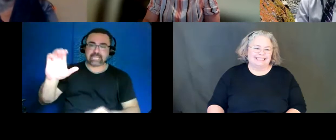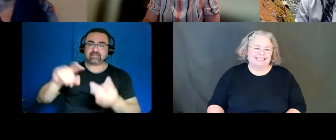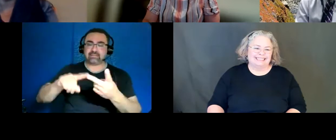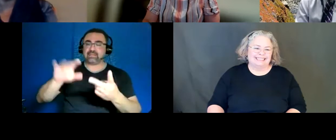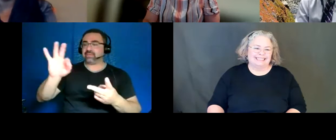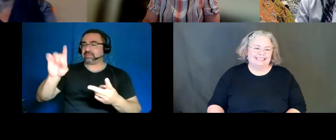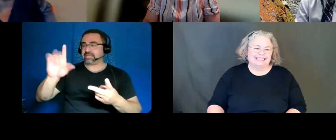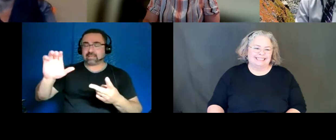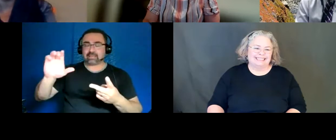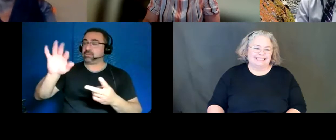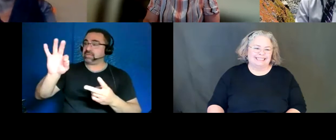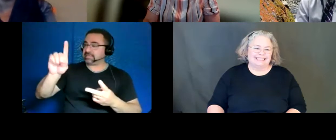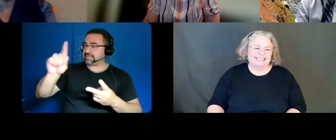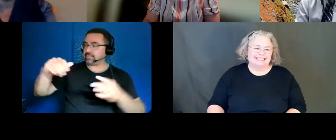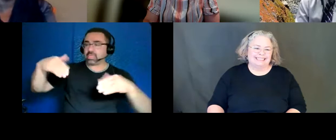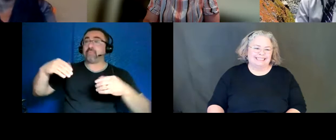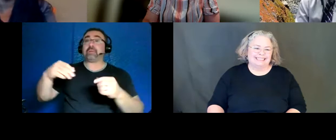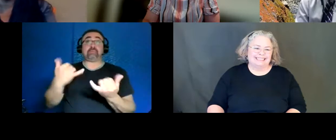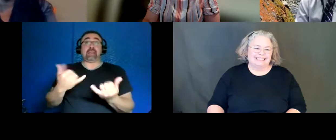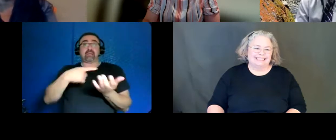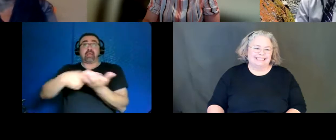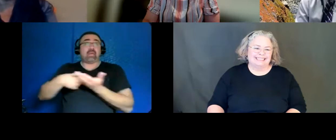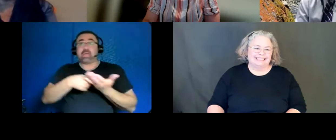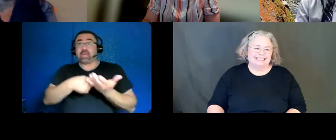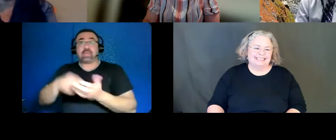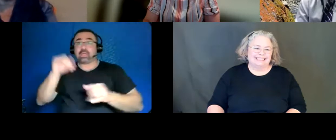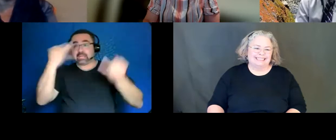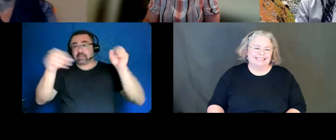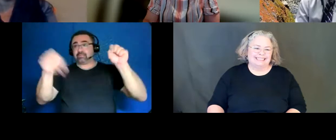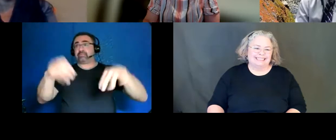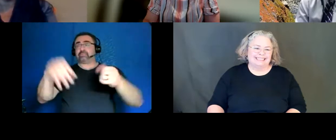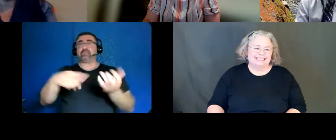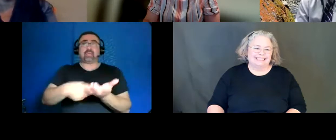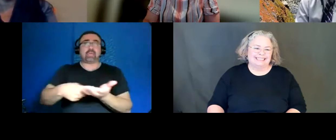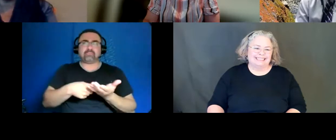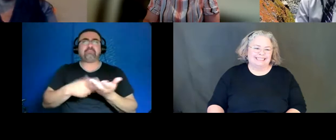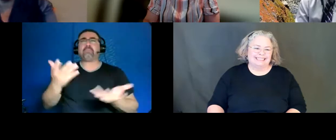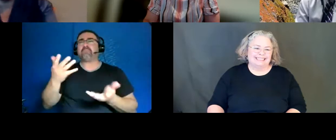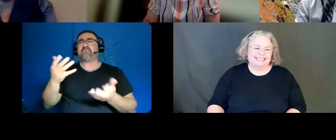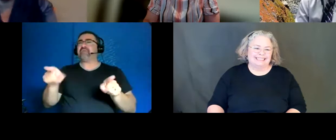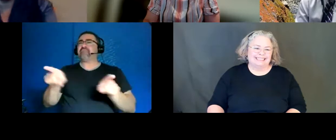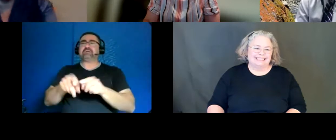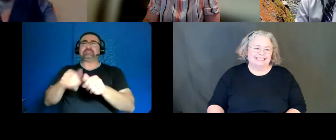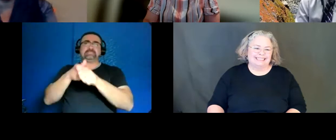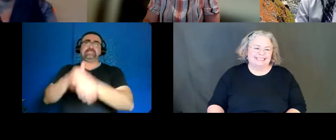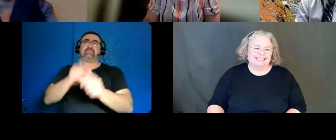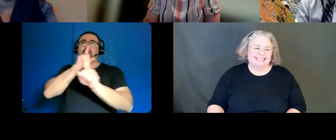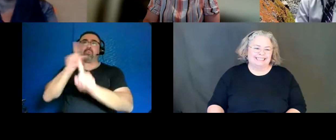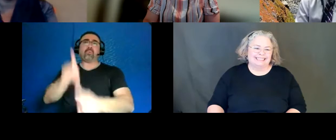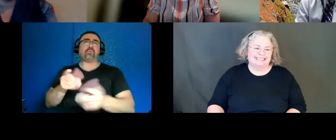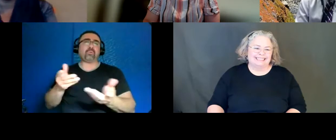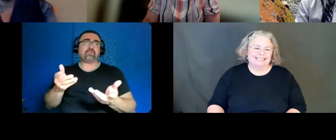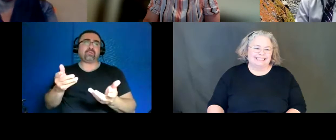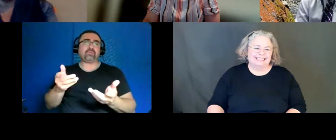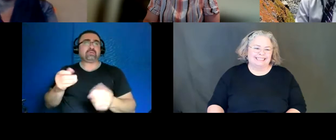but of course it's now being discussed by everybody. It's probably going to follow the same order, especially because it's supposed